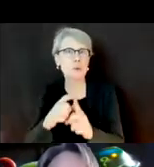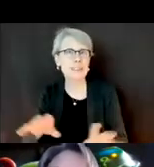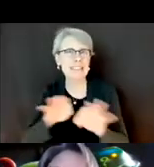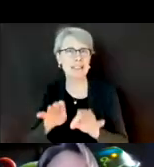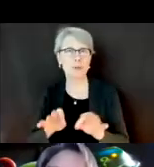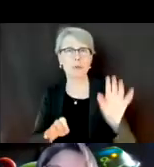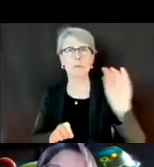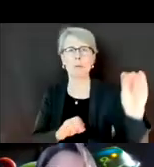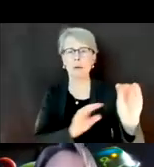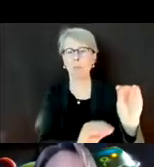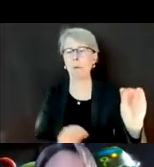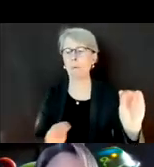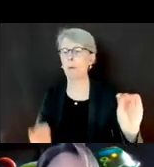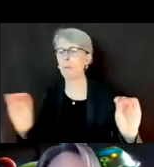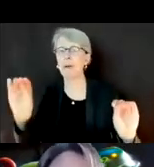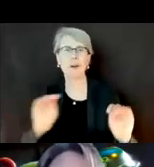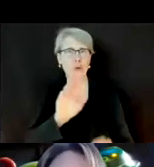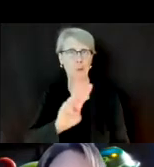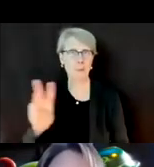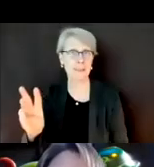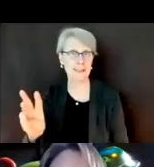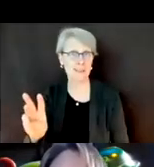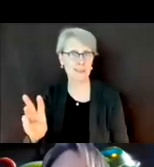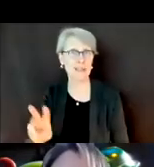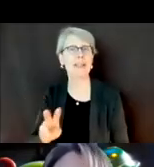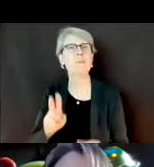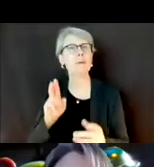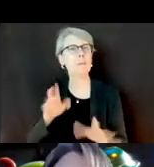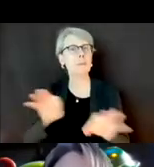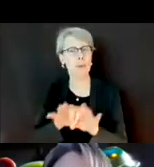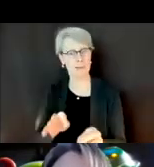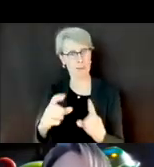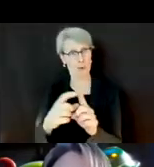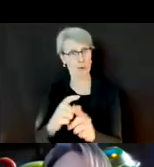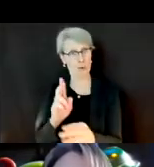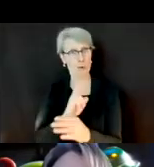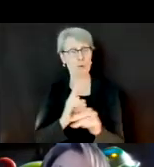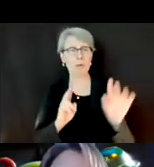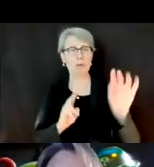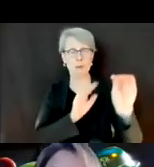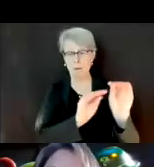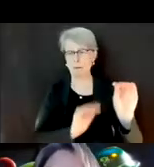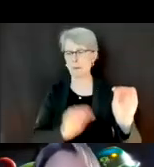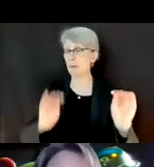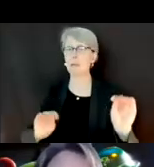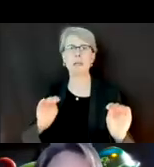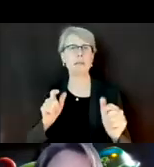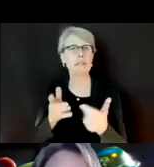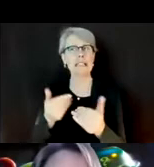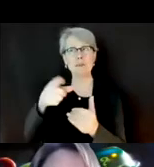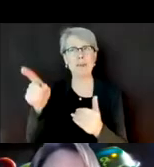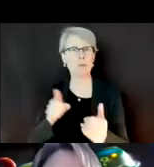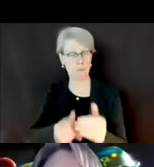just using that language in a human friendly way is the best way that you can make the most out of